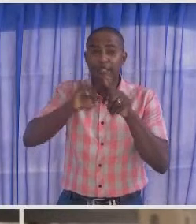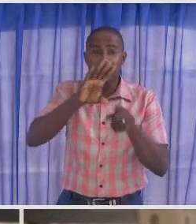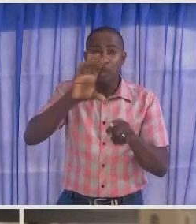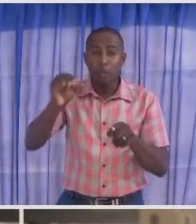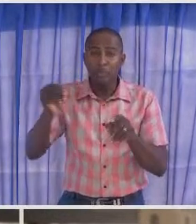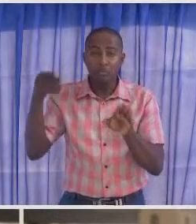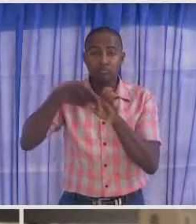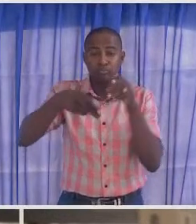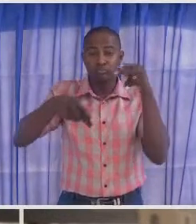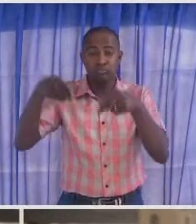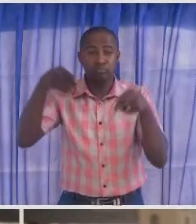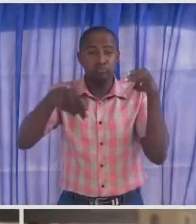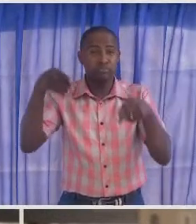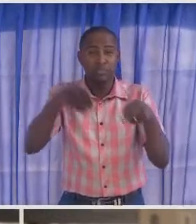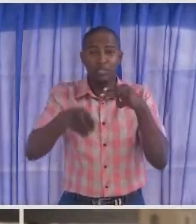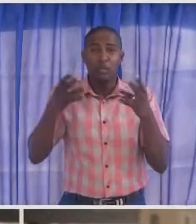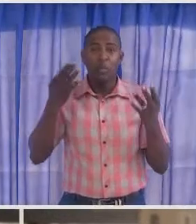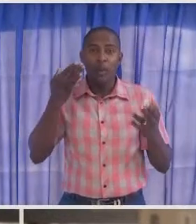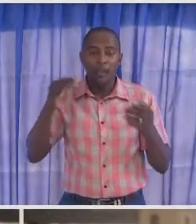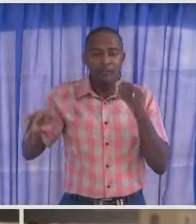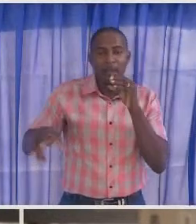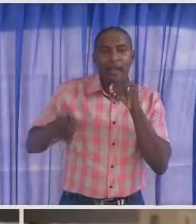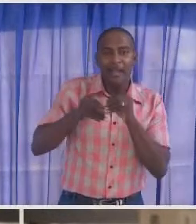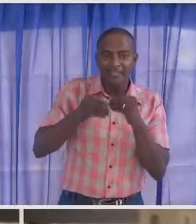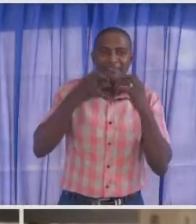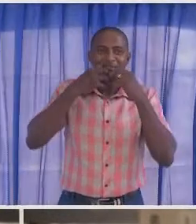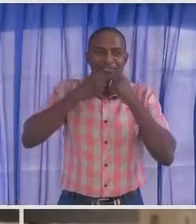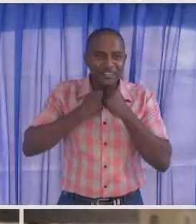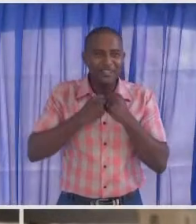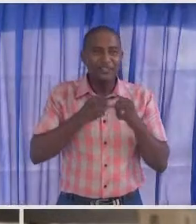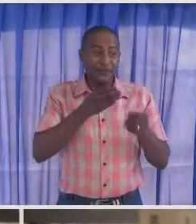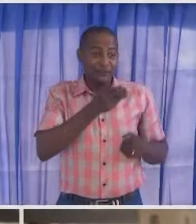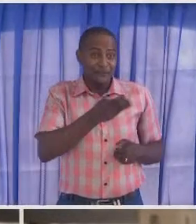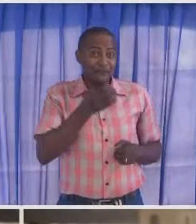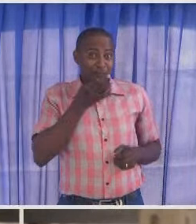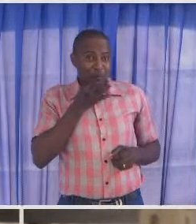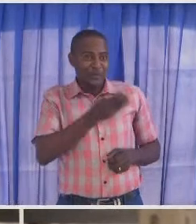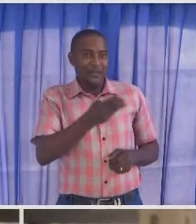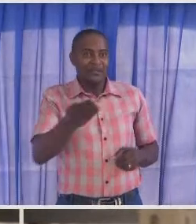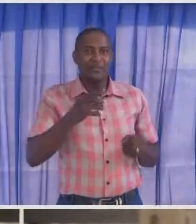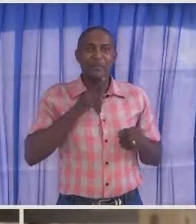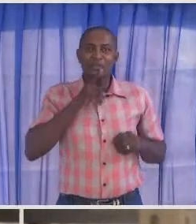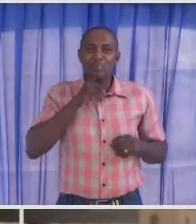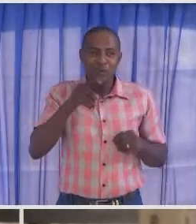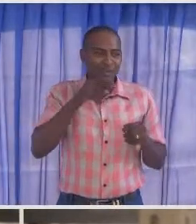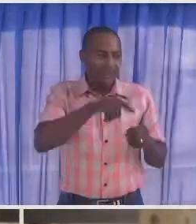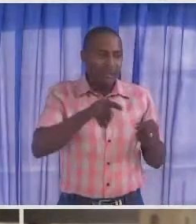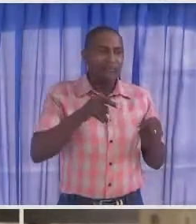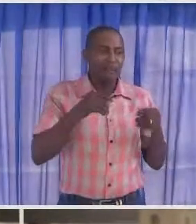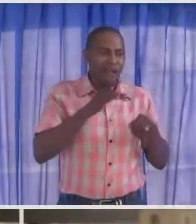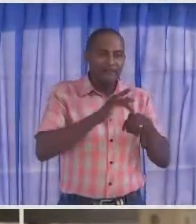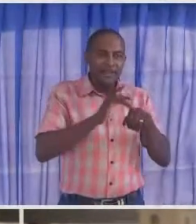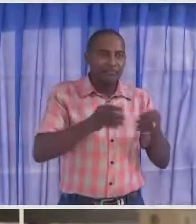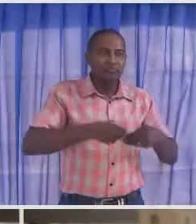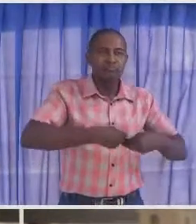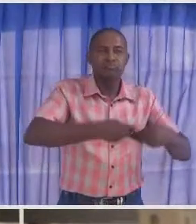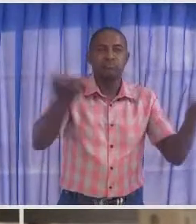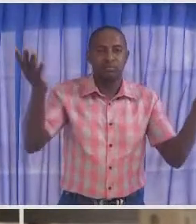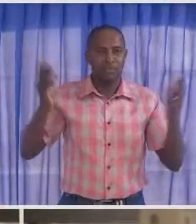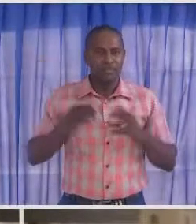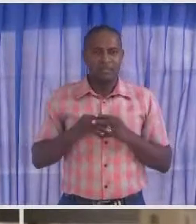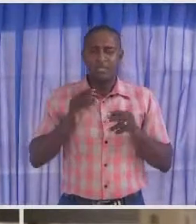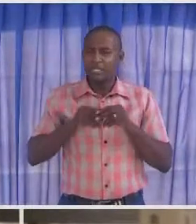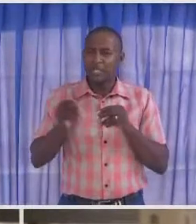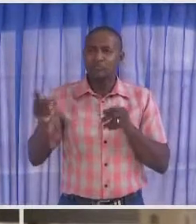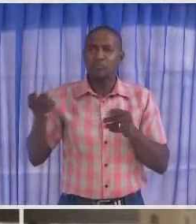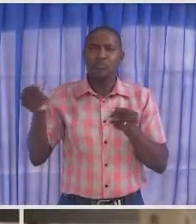looking at ways and means of adding value to food materials, as well as ensuring that they are available and that one can transcend and move across